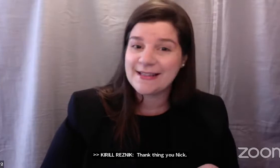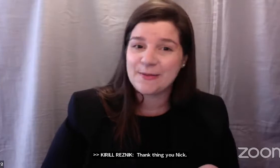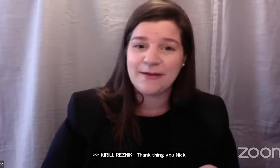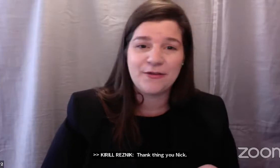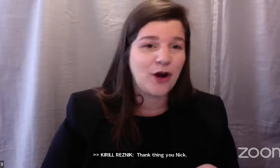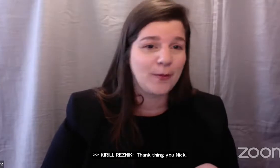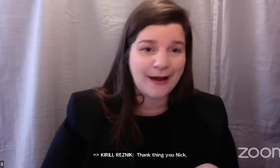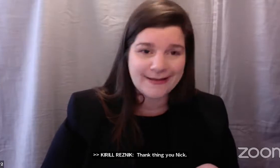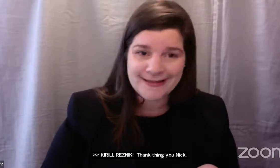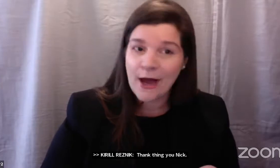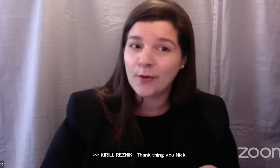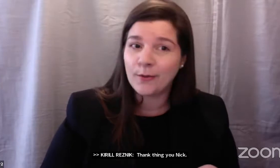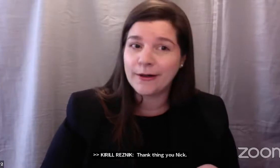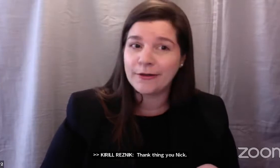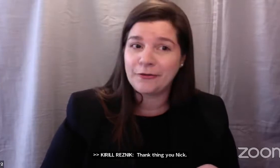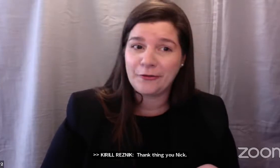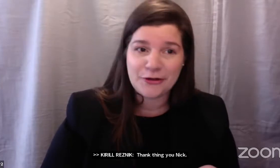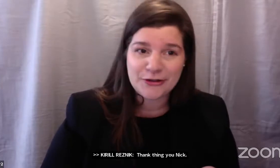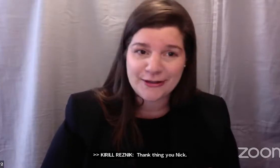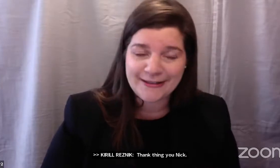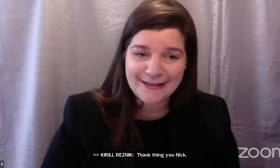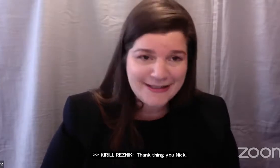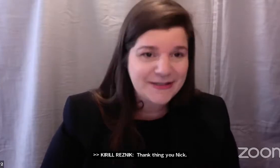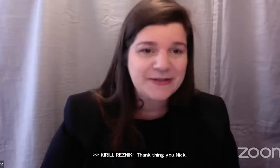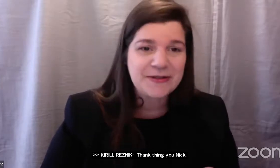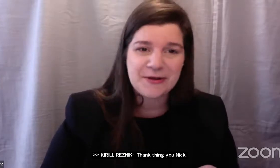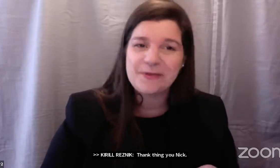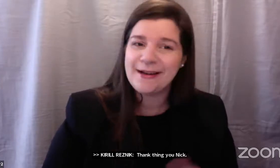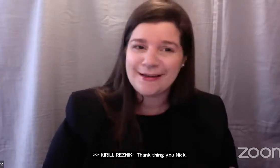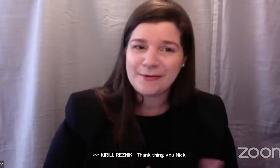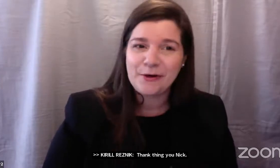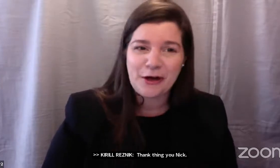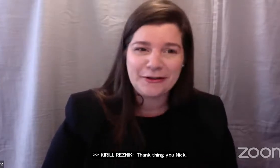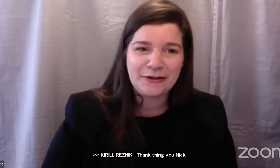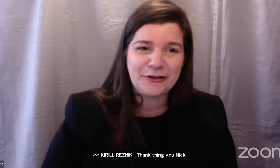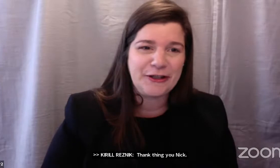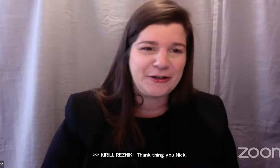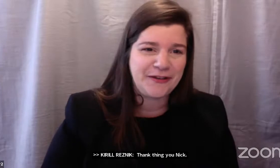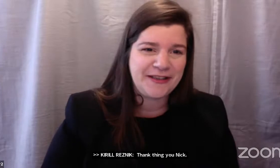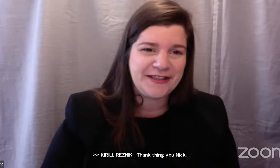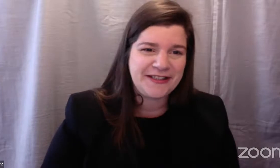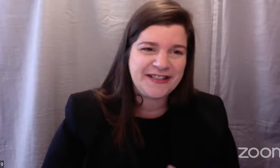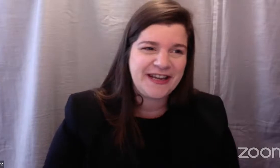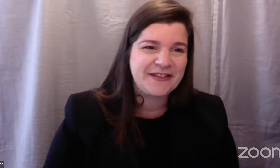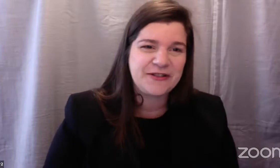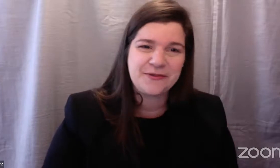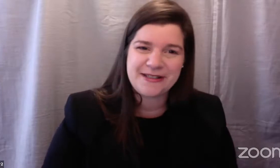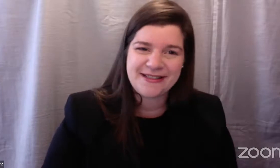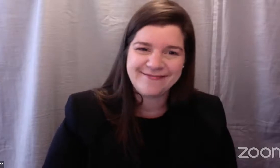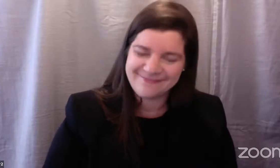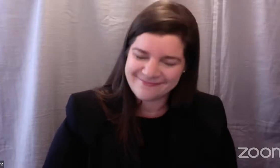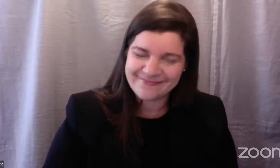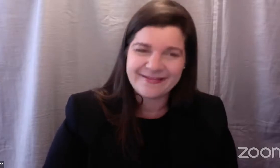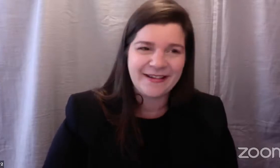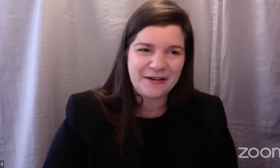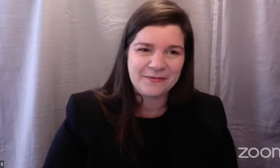Again, I guess that's one of the drawbacks. We're first on the list, and so we're all in a learning curve, I think, today. Zoom